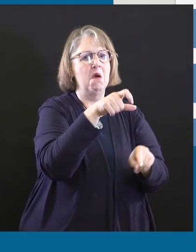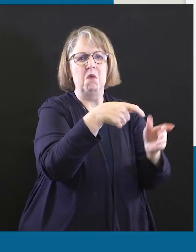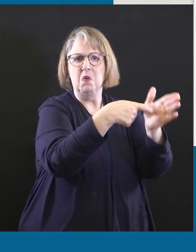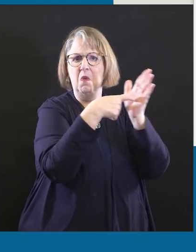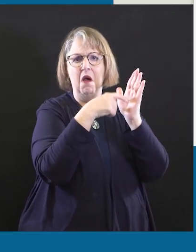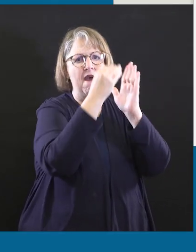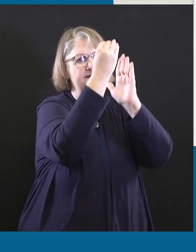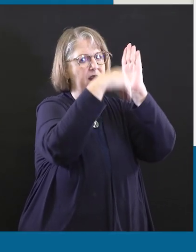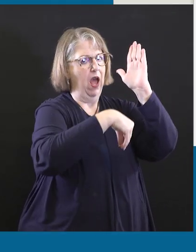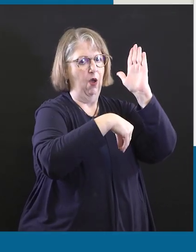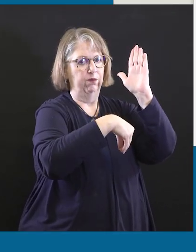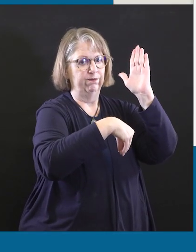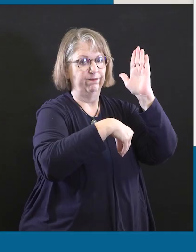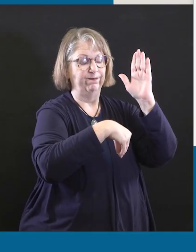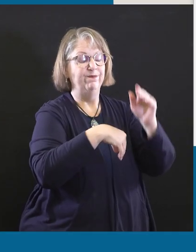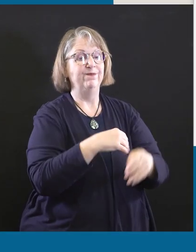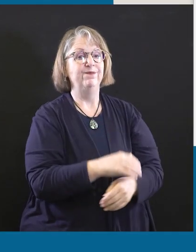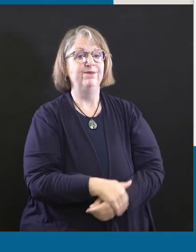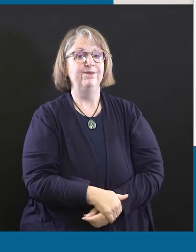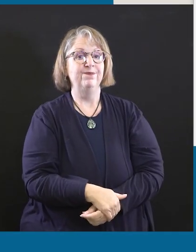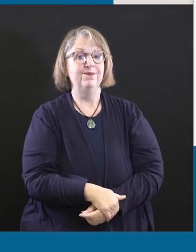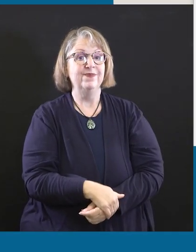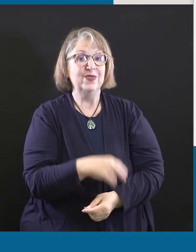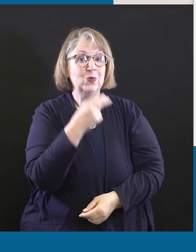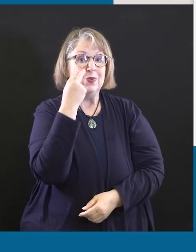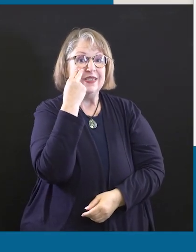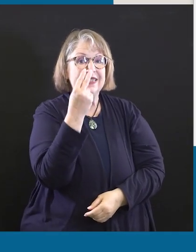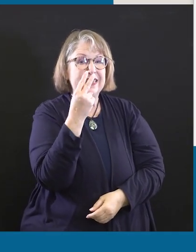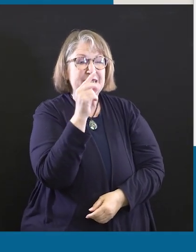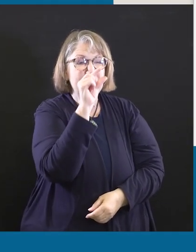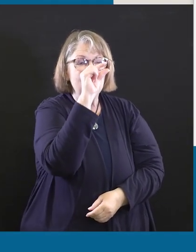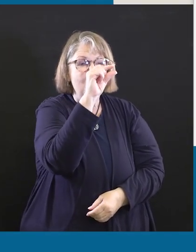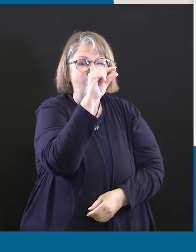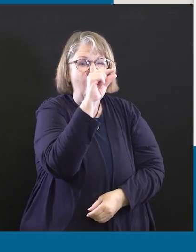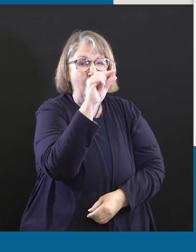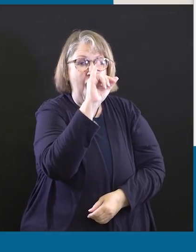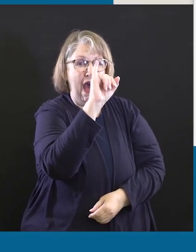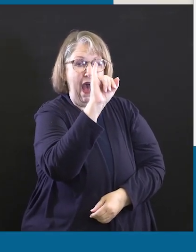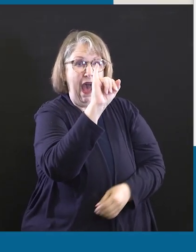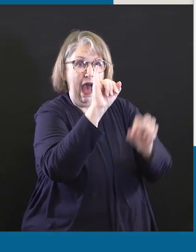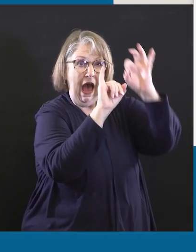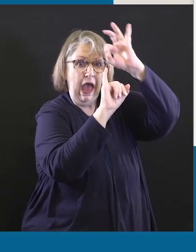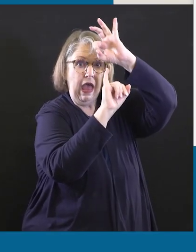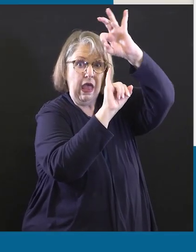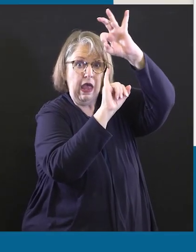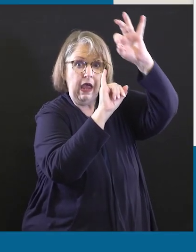If there is a star on the blue bar, that field is required.